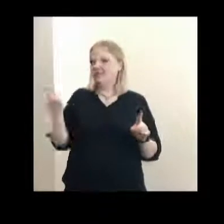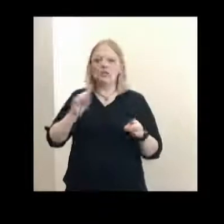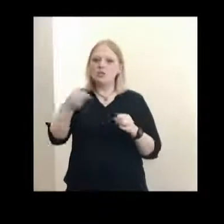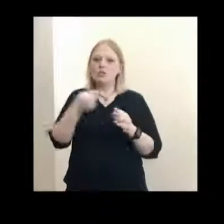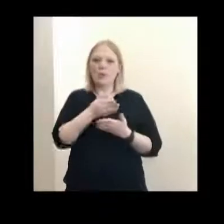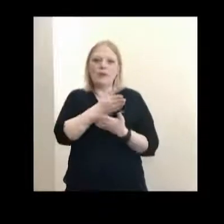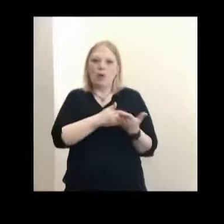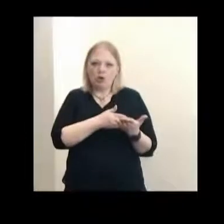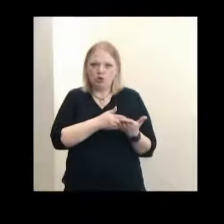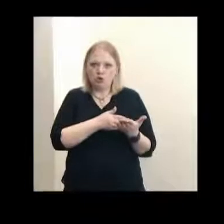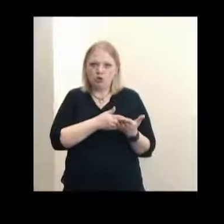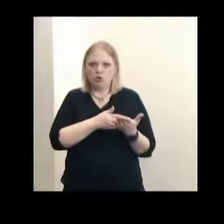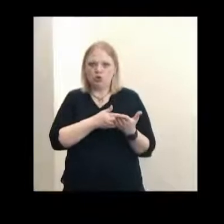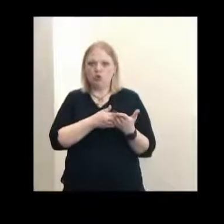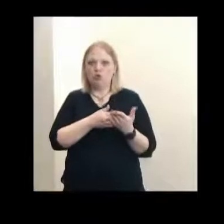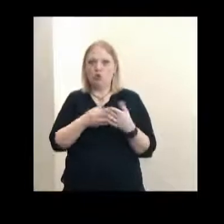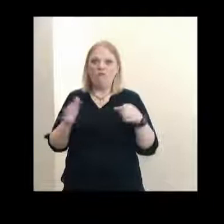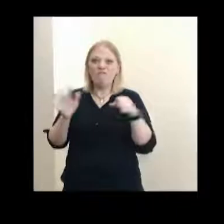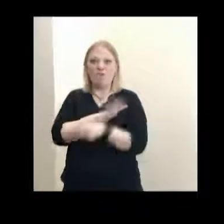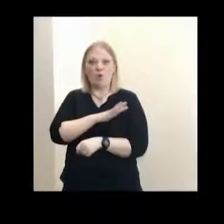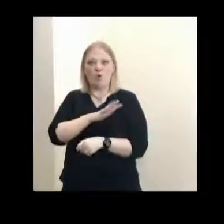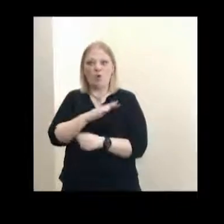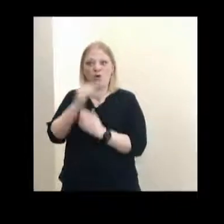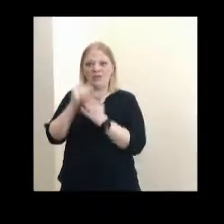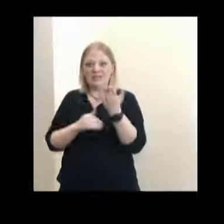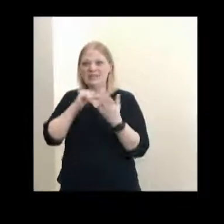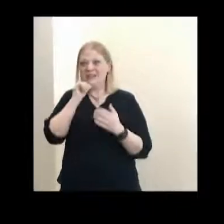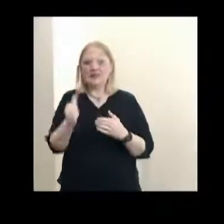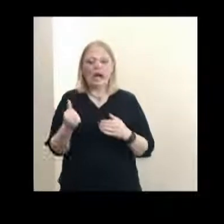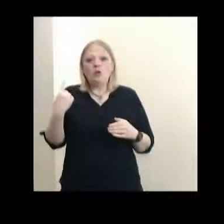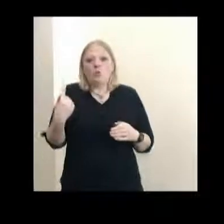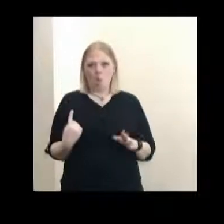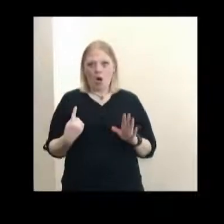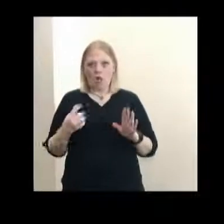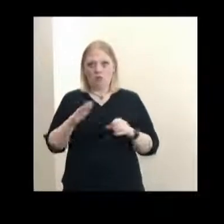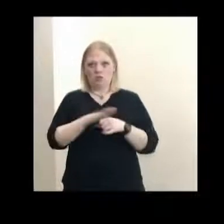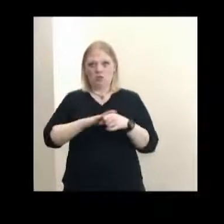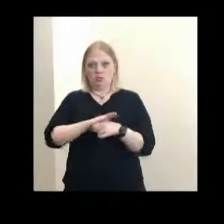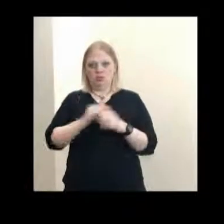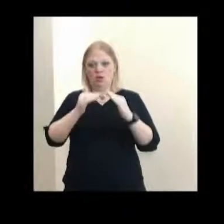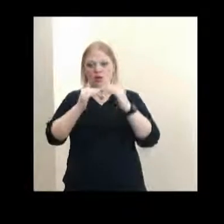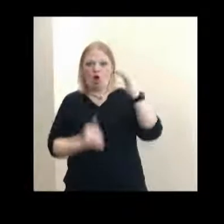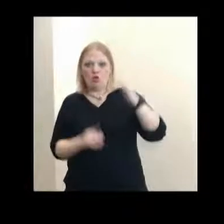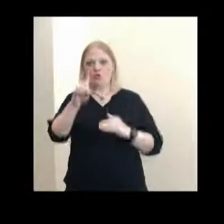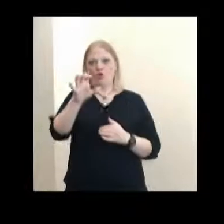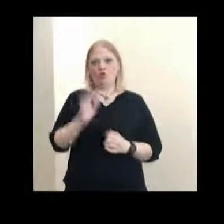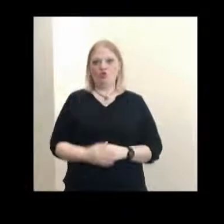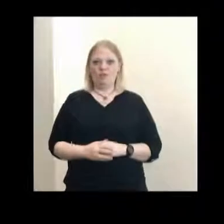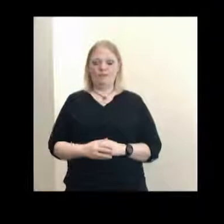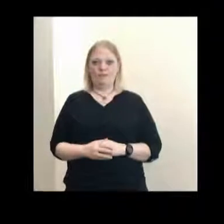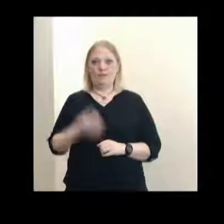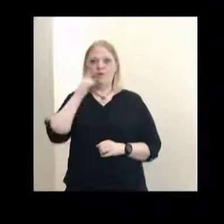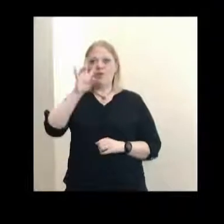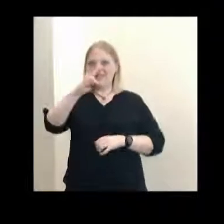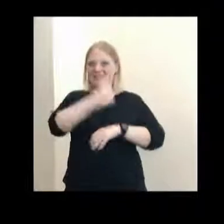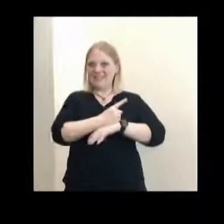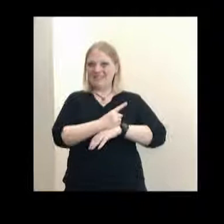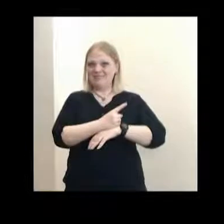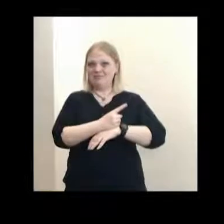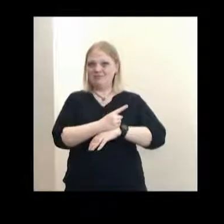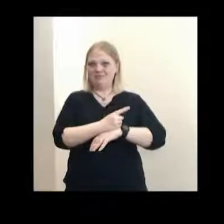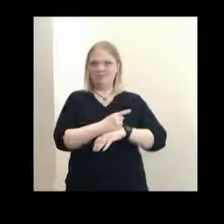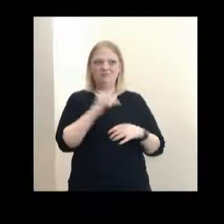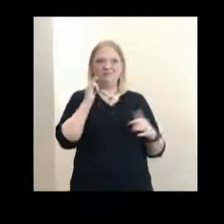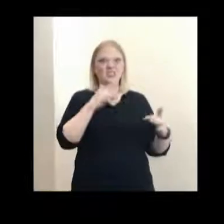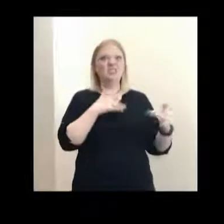talking about the whole list. There's not a single zip code in Erie County that we analyzed that is below 100 over a 7-day period. So that is